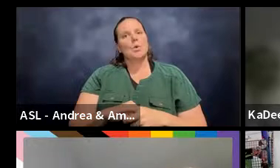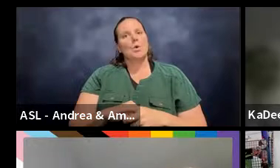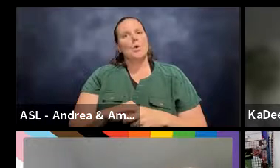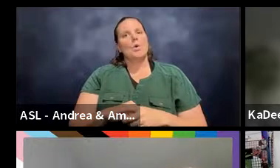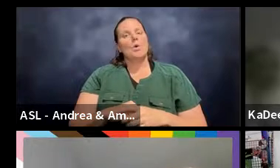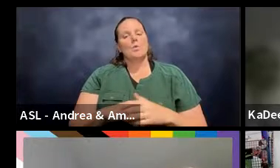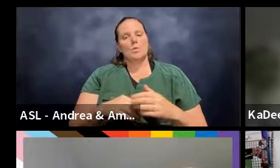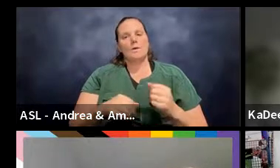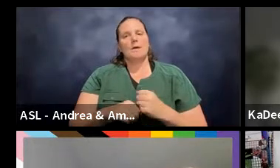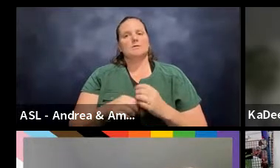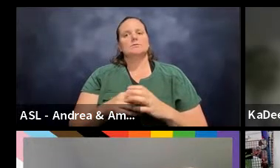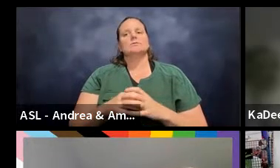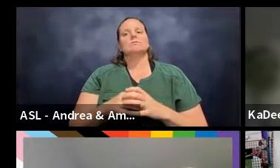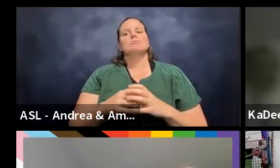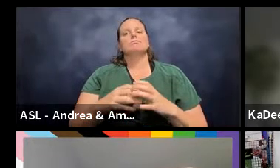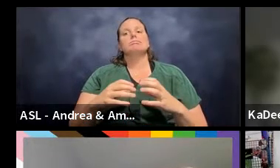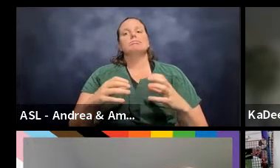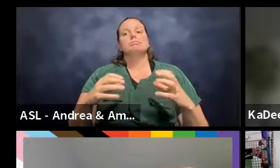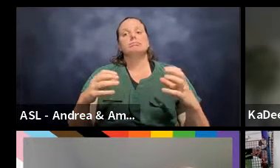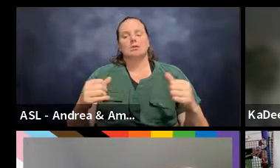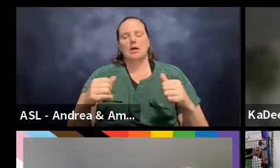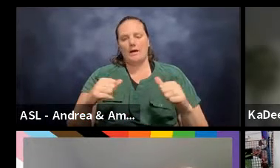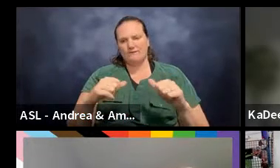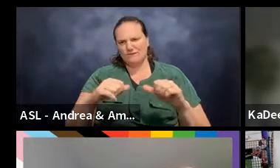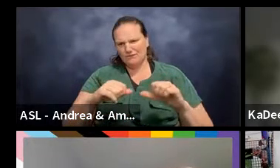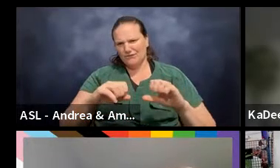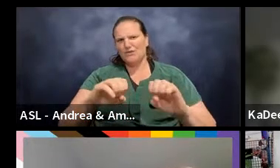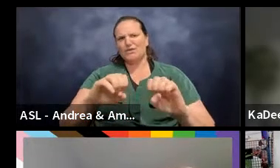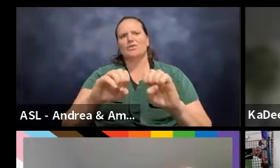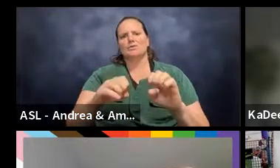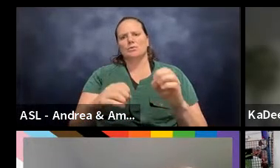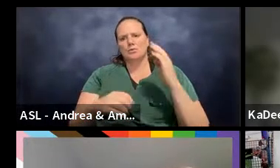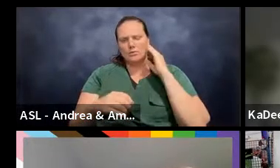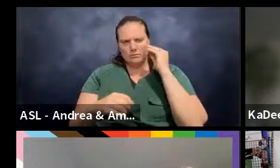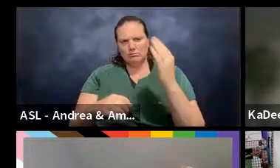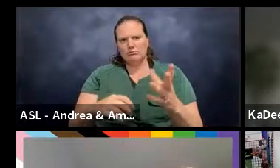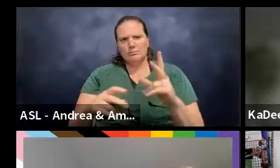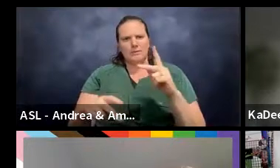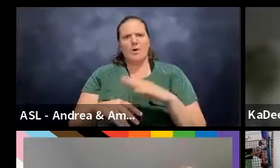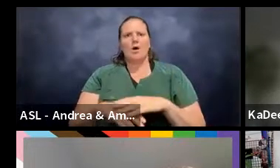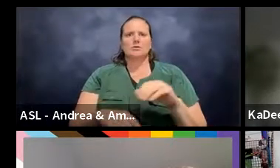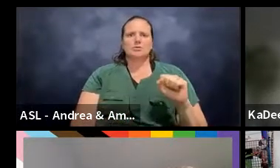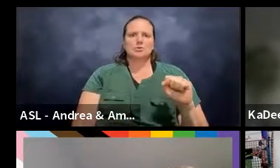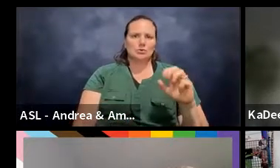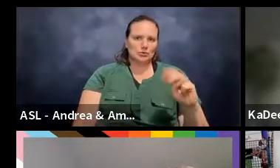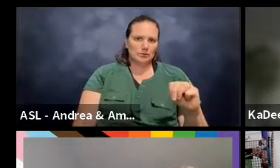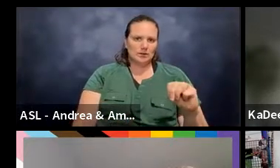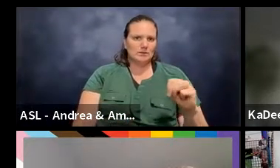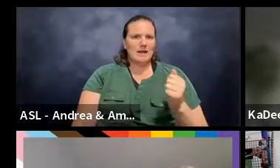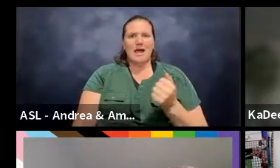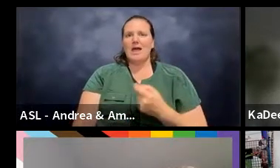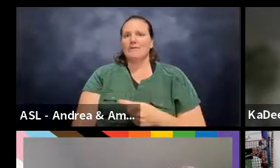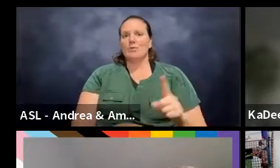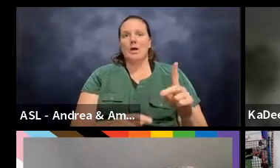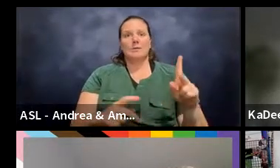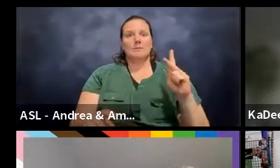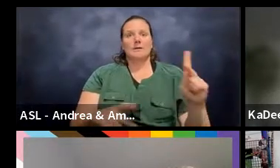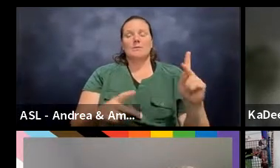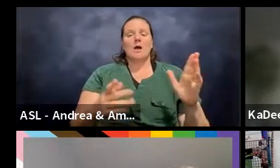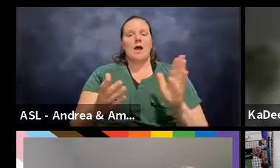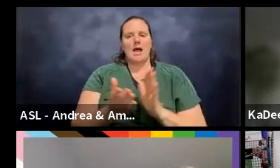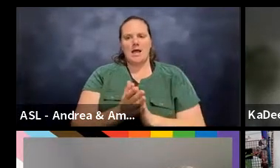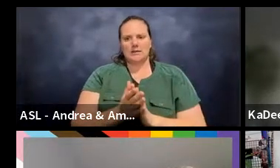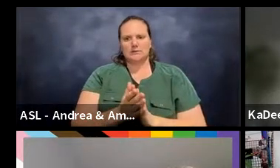yeoman efforts to notify people, to be on social media, to be everywhere where people have asked